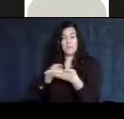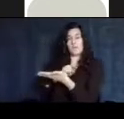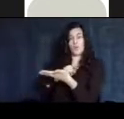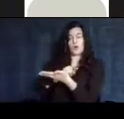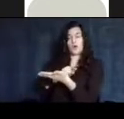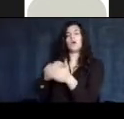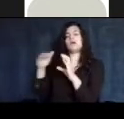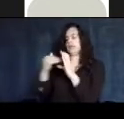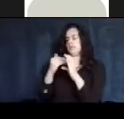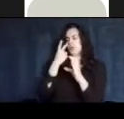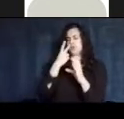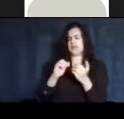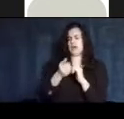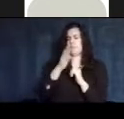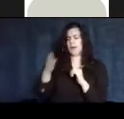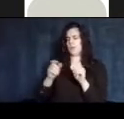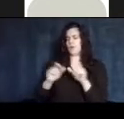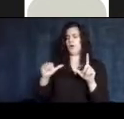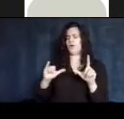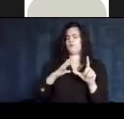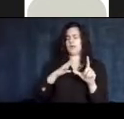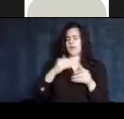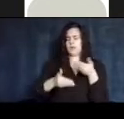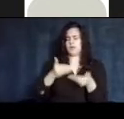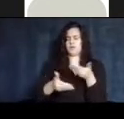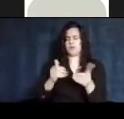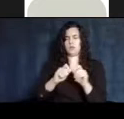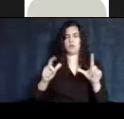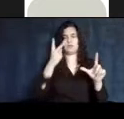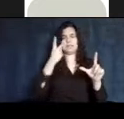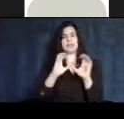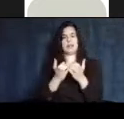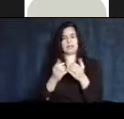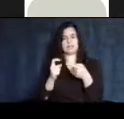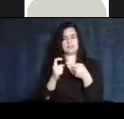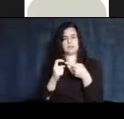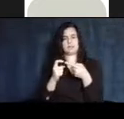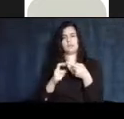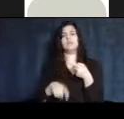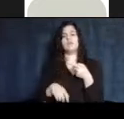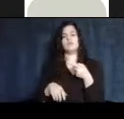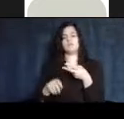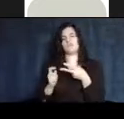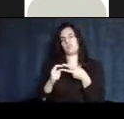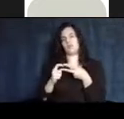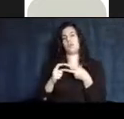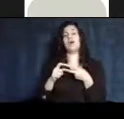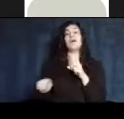to Blackboard. It will also have information on your Zoom